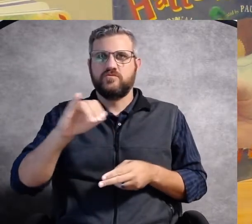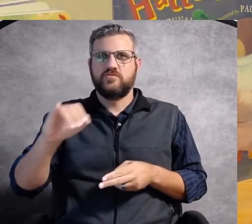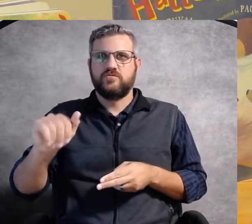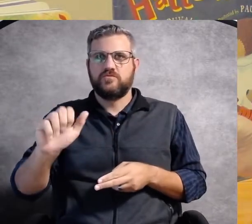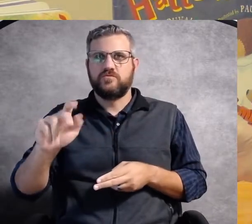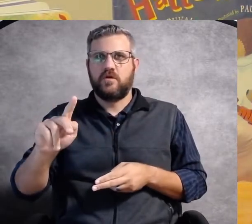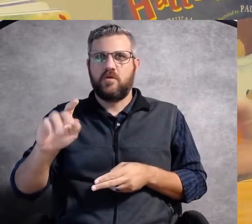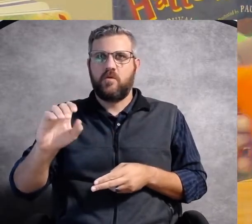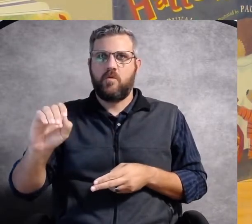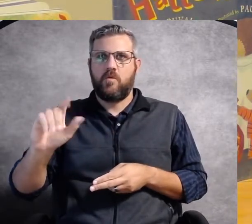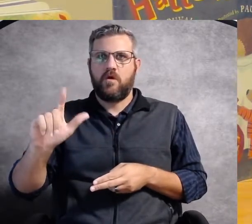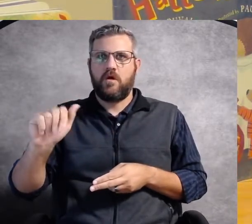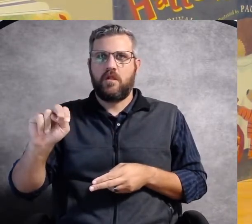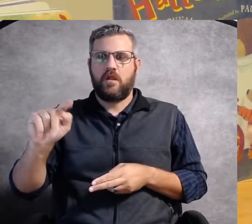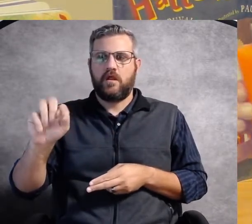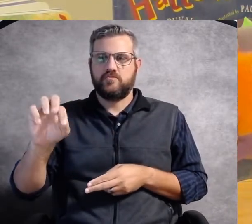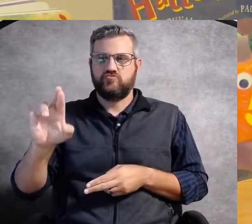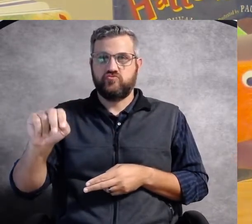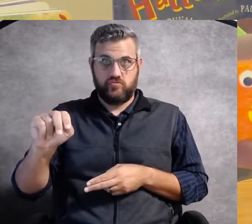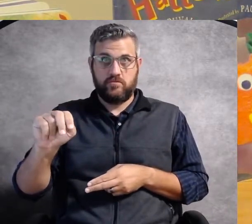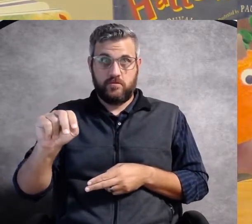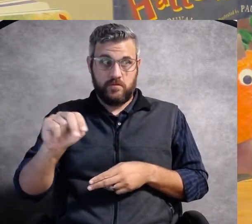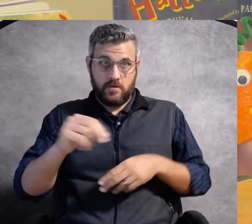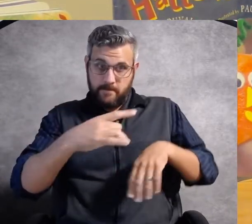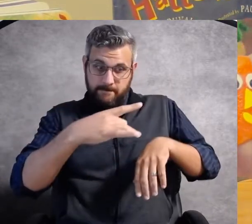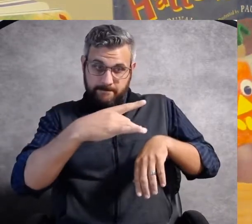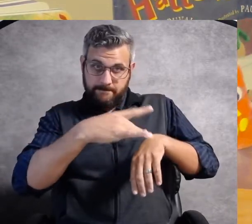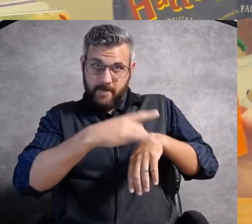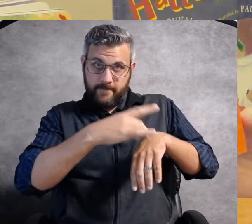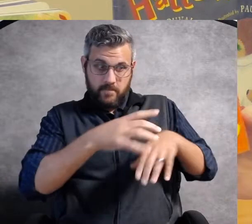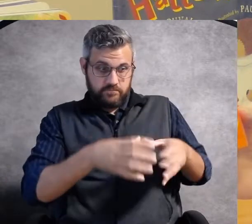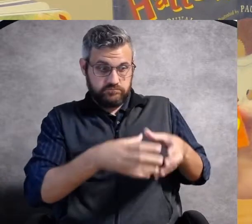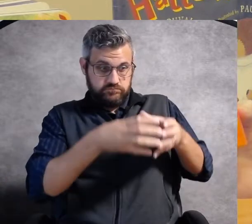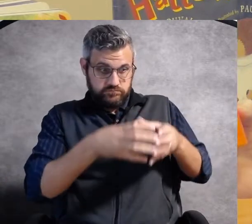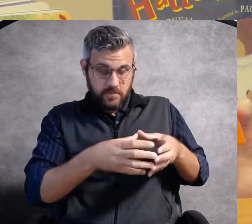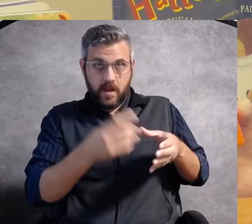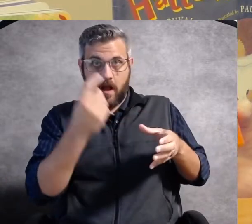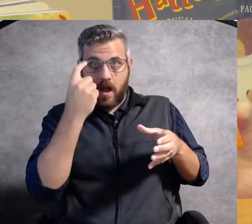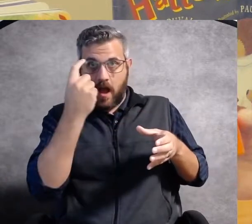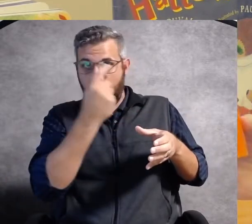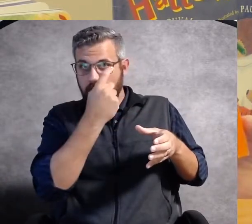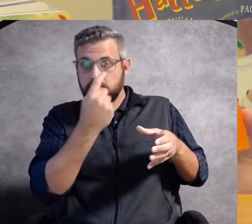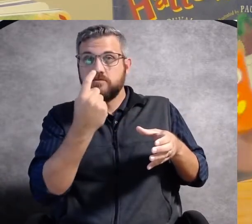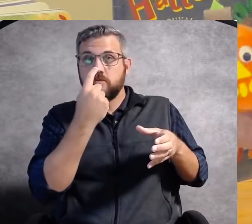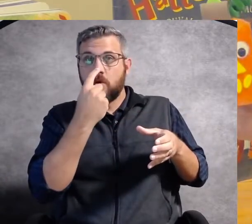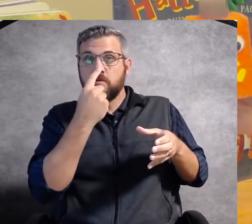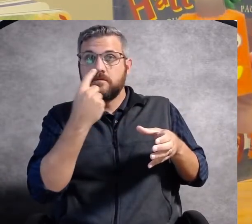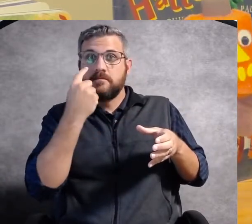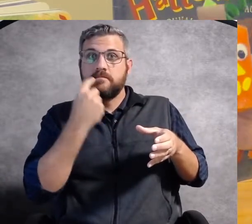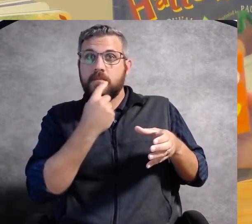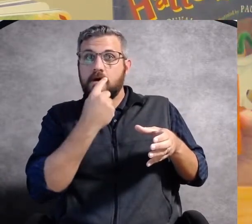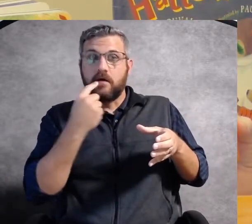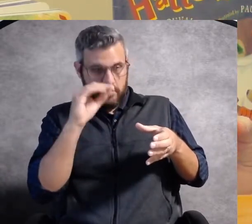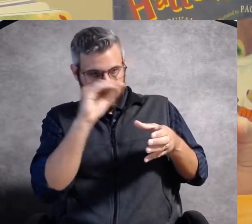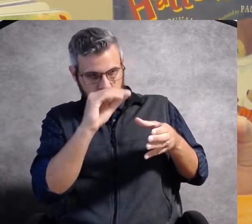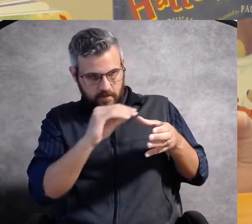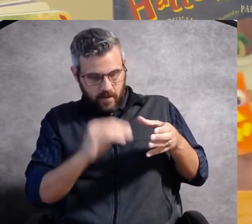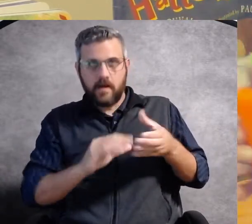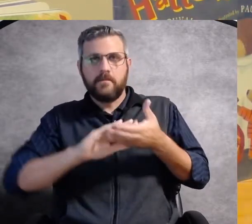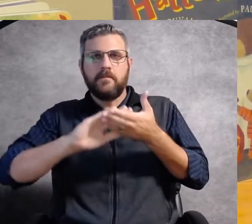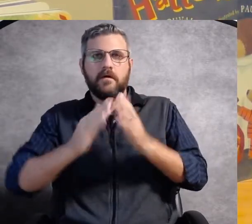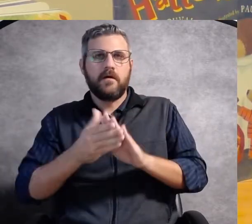jack-o'-lantern that you will make. It'll be a pumpkin to begin with, and when you give it eyes, nose, and a mouth, you turn him